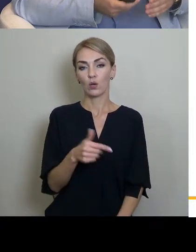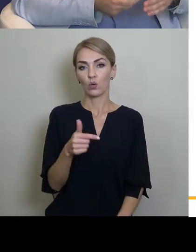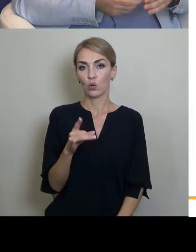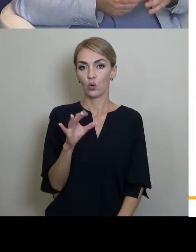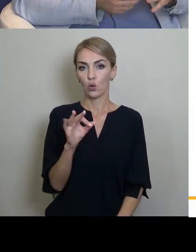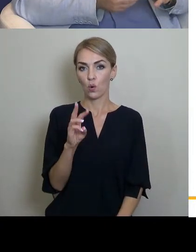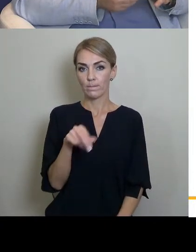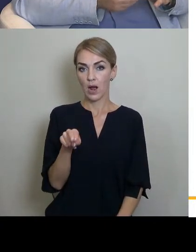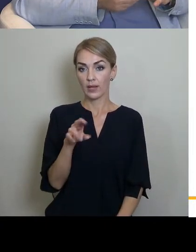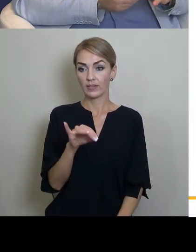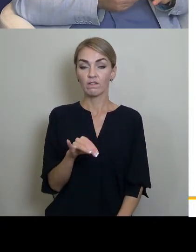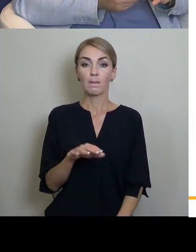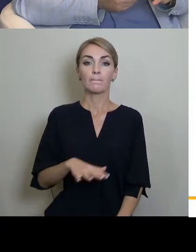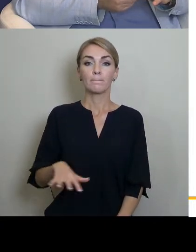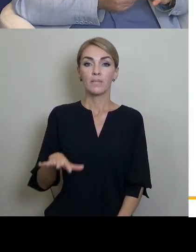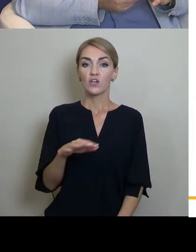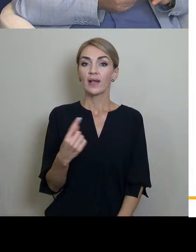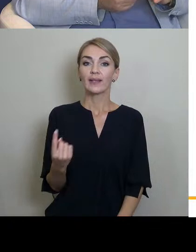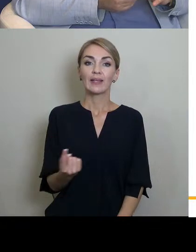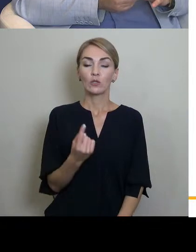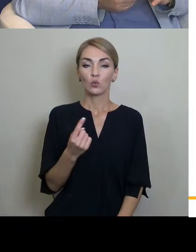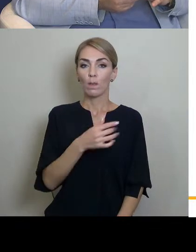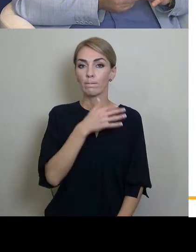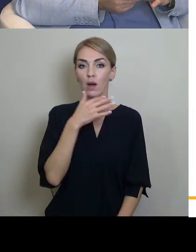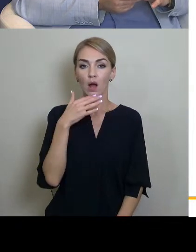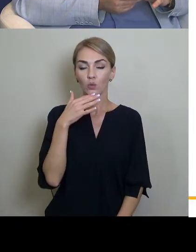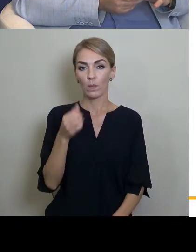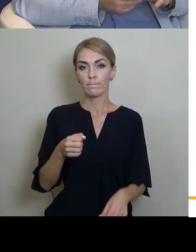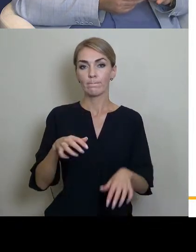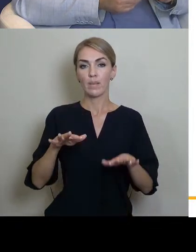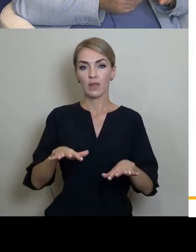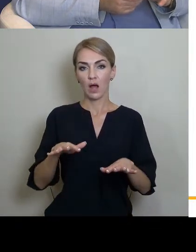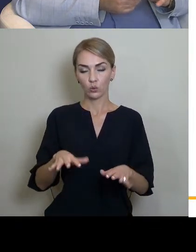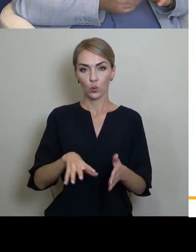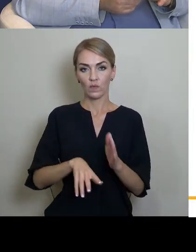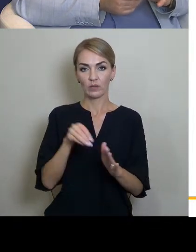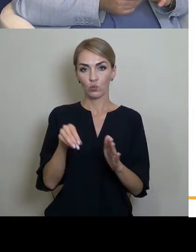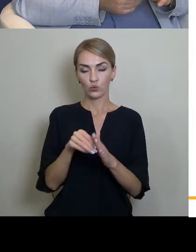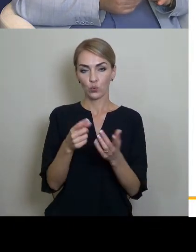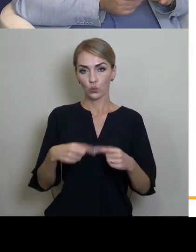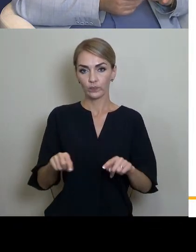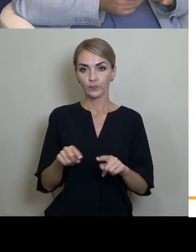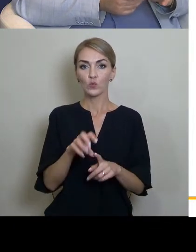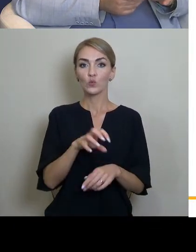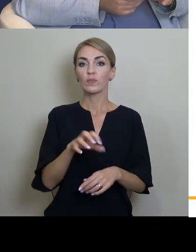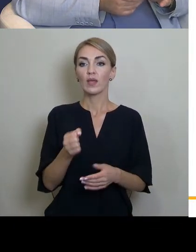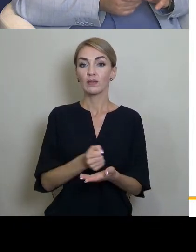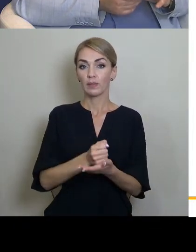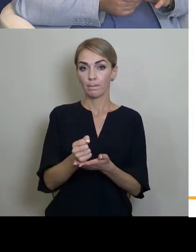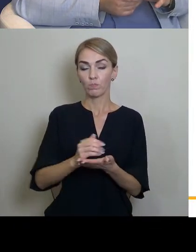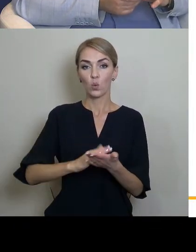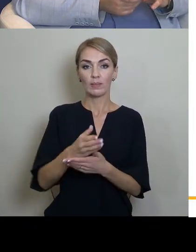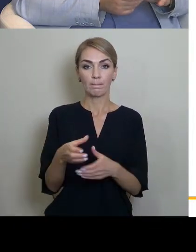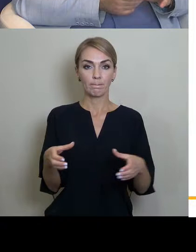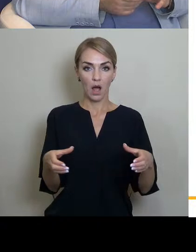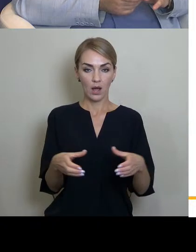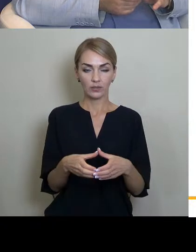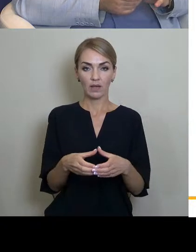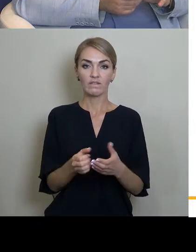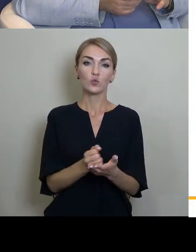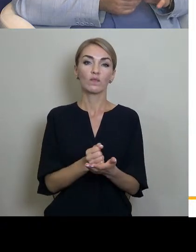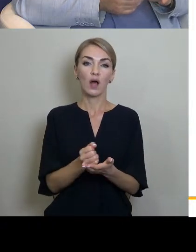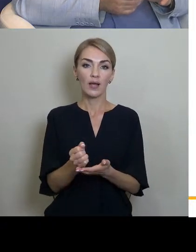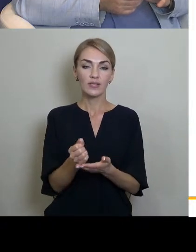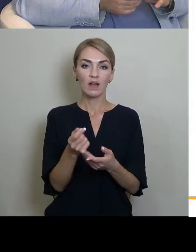territorial community within the borders of a single mandate constituency of majority voting.